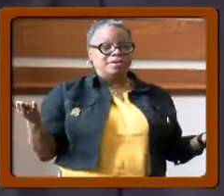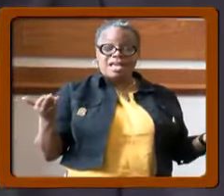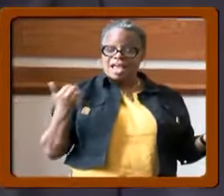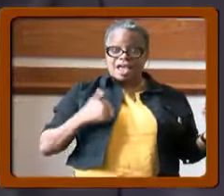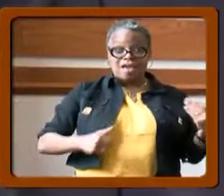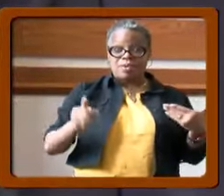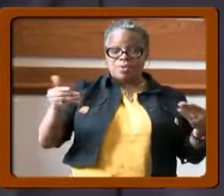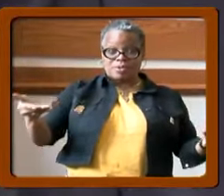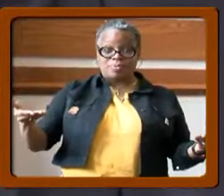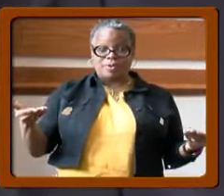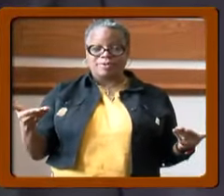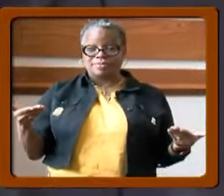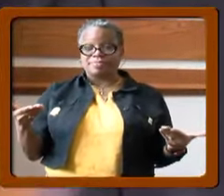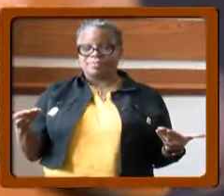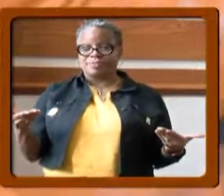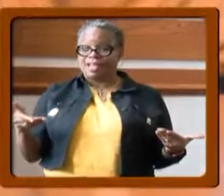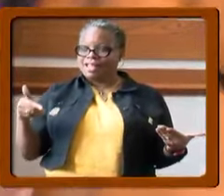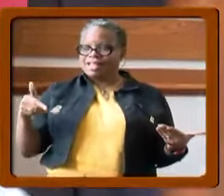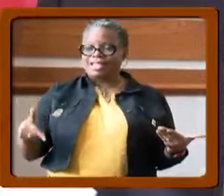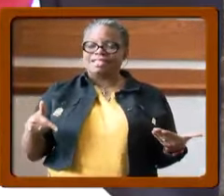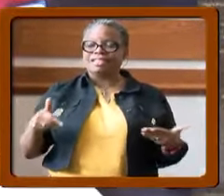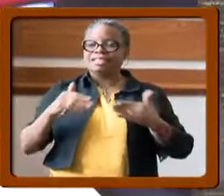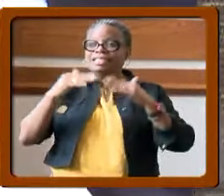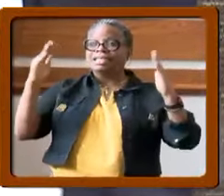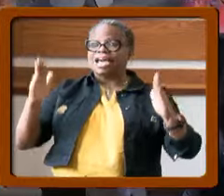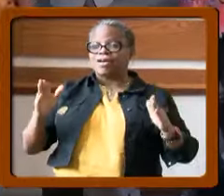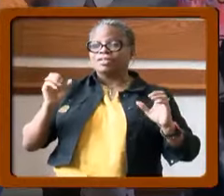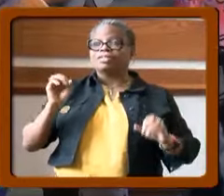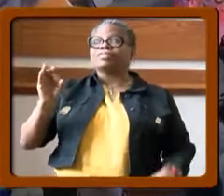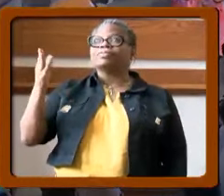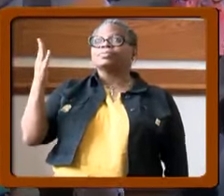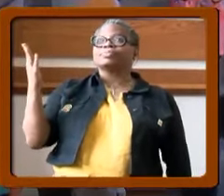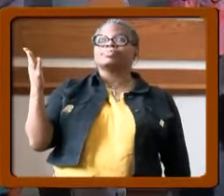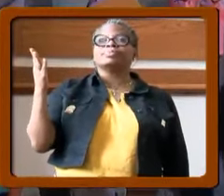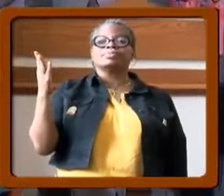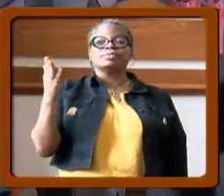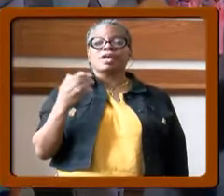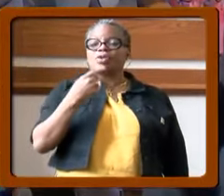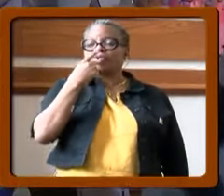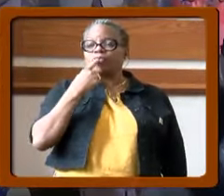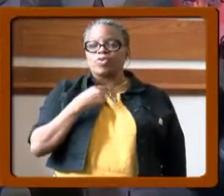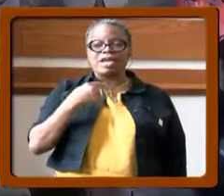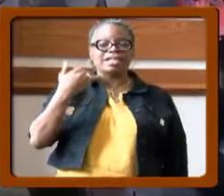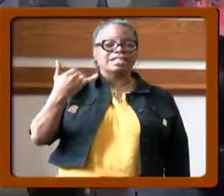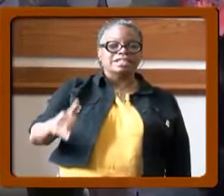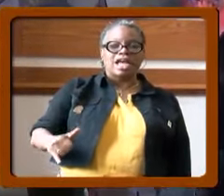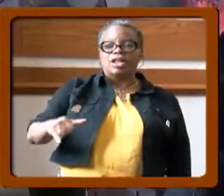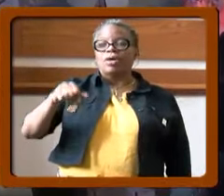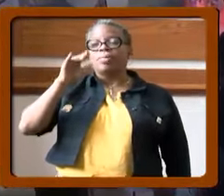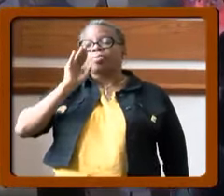Everybody's welcome. This is the house of God. Red, yellow, brown, black, and white.